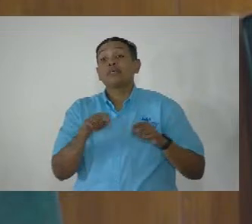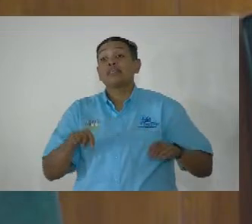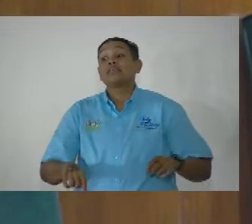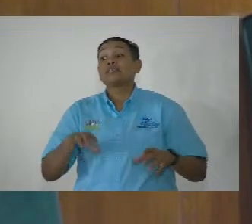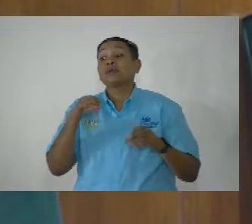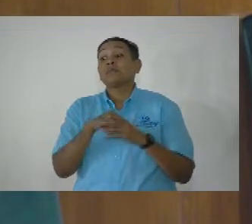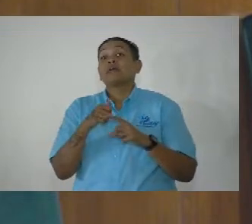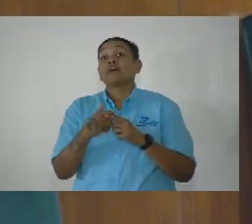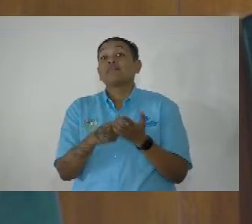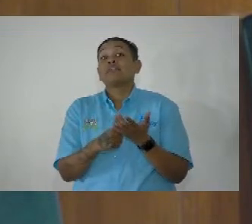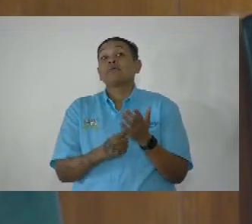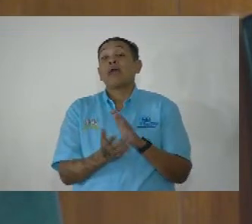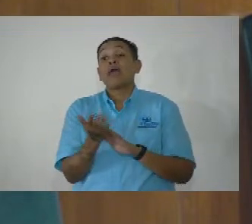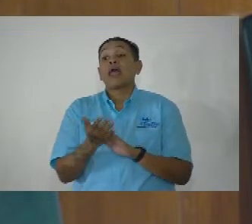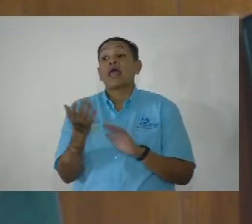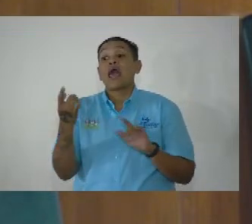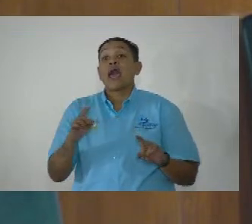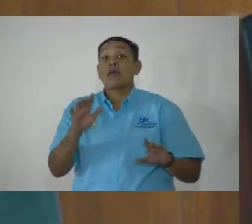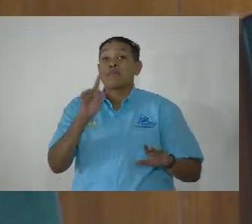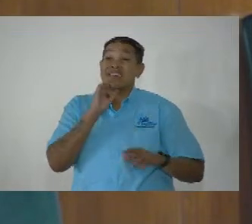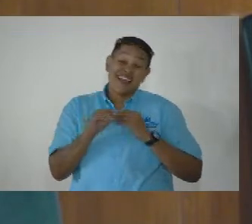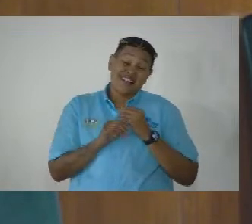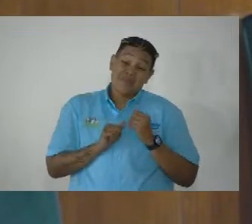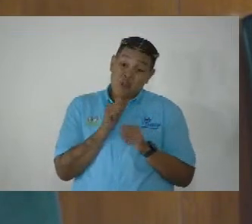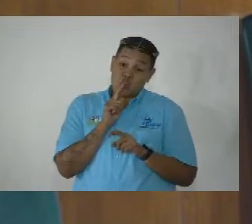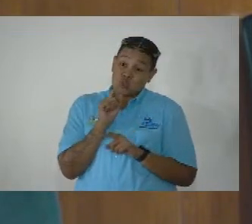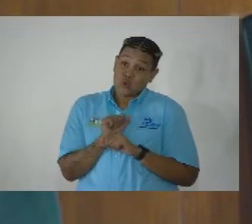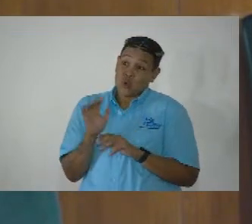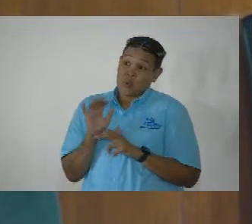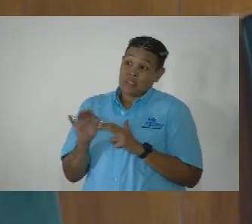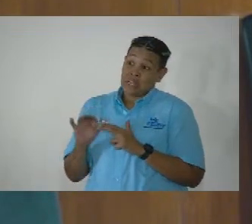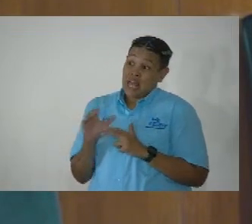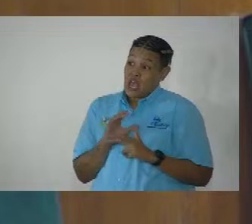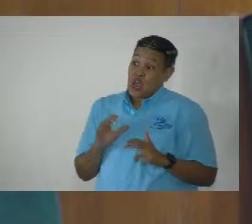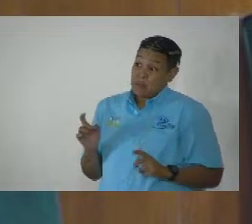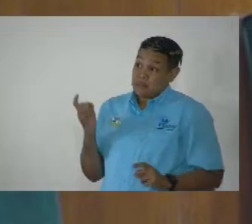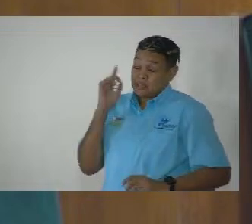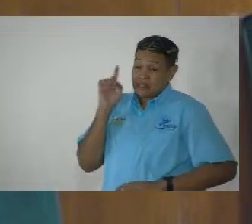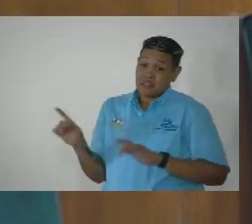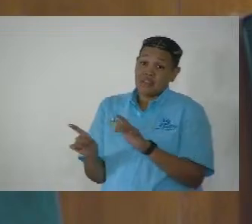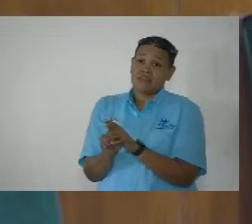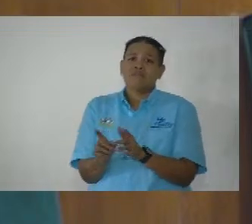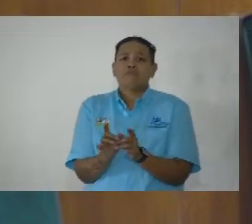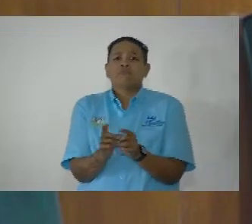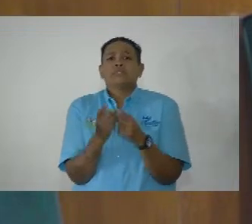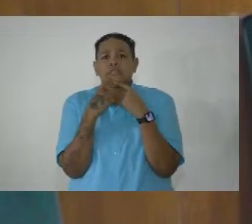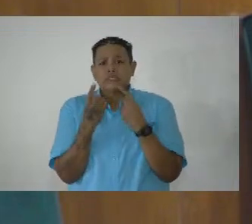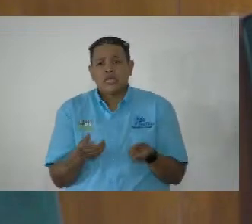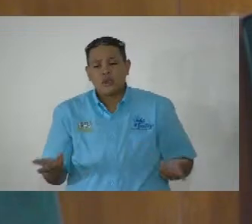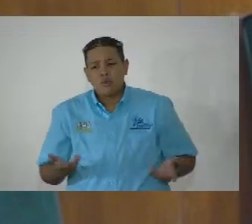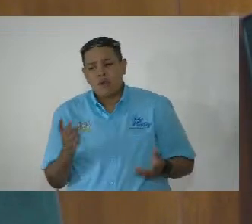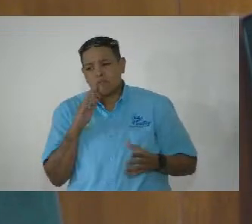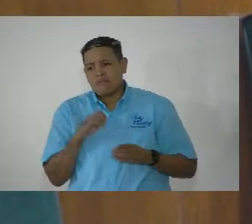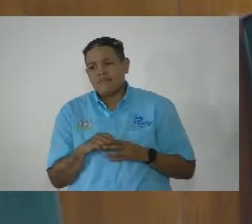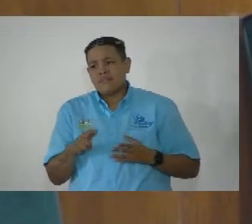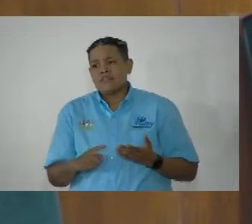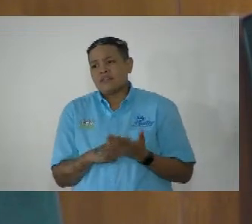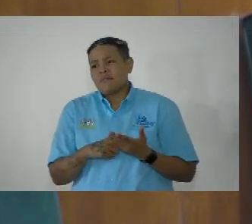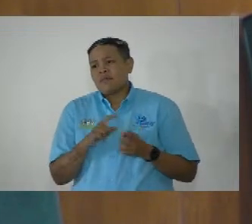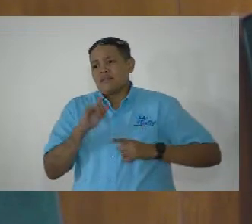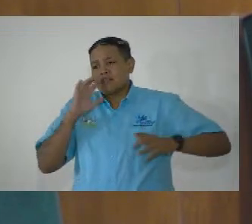of the debate, and I'm not sure what the Joint Select Committee will come up with, but certainly for this part of the debate, is